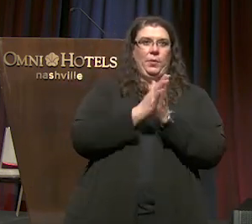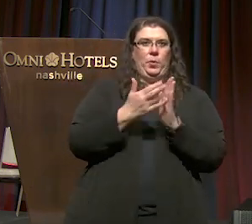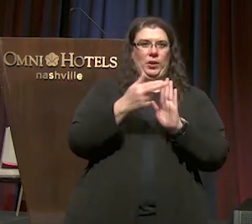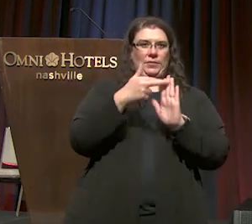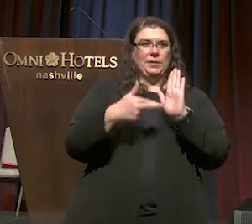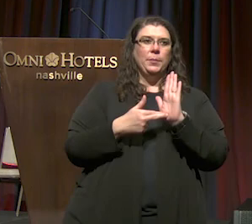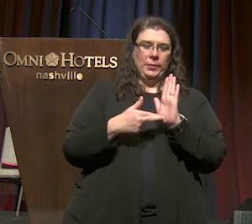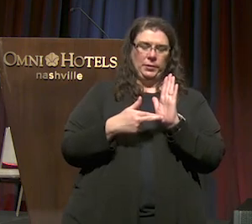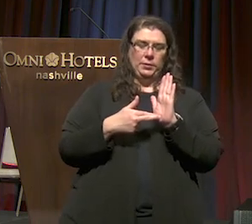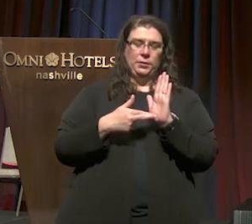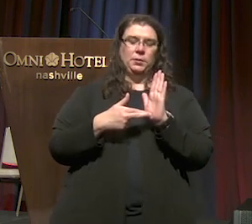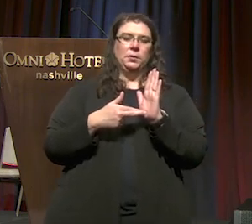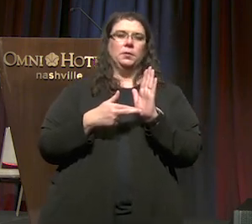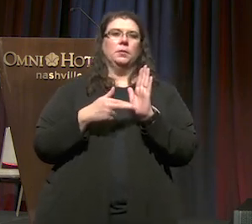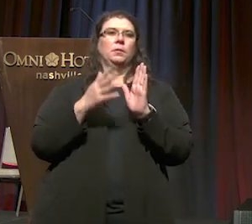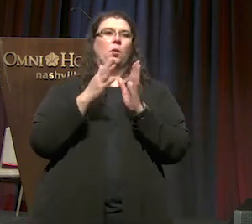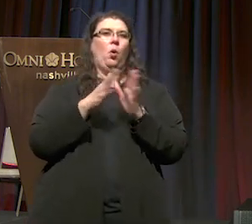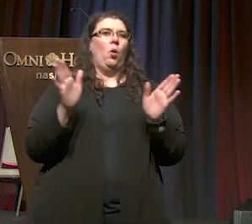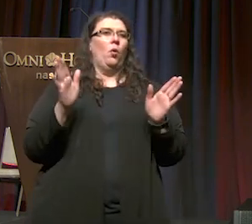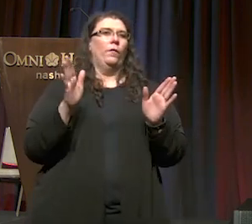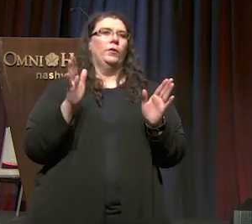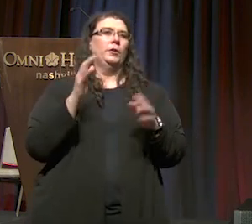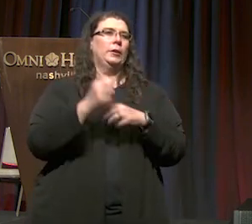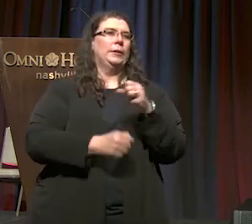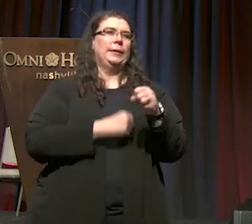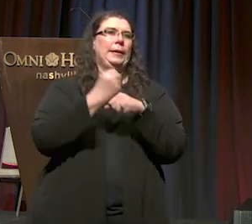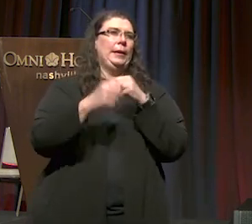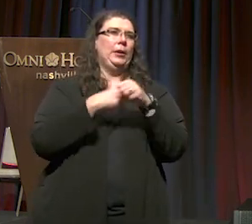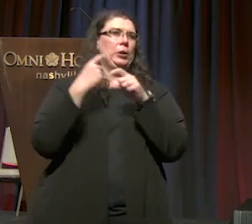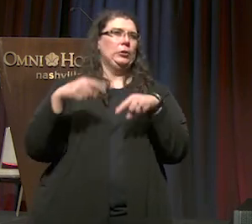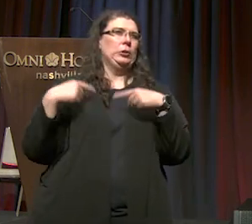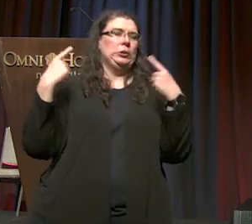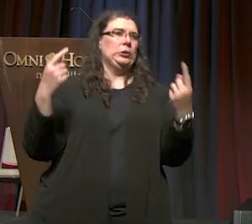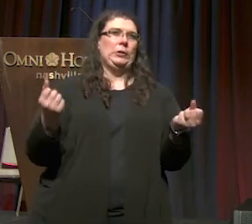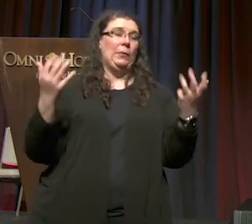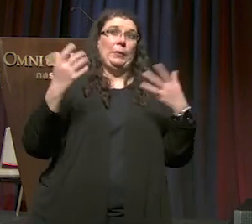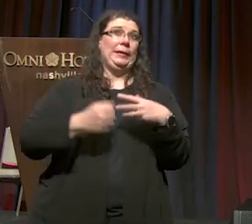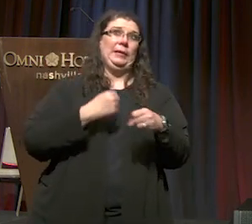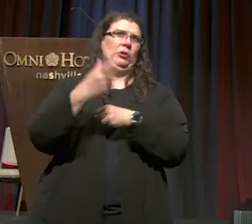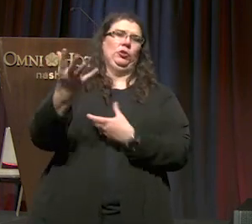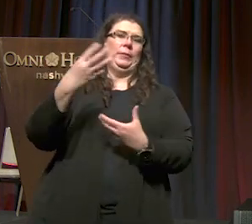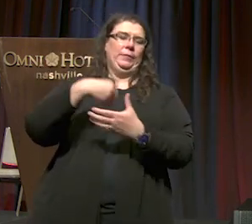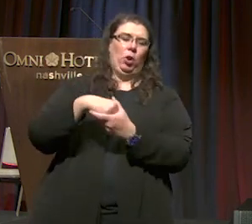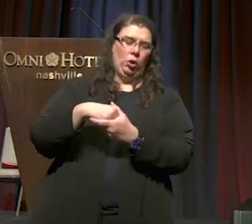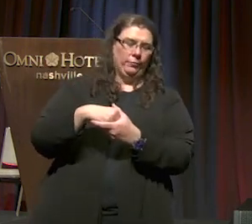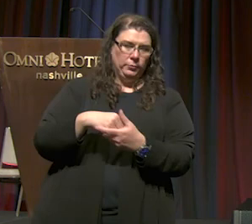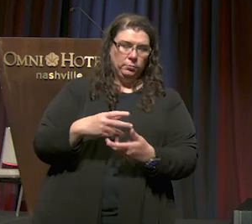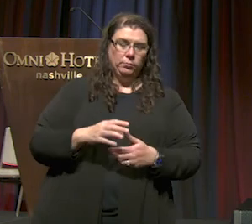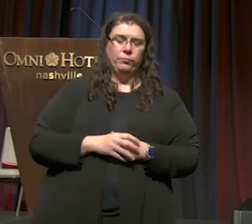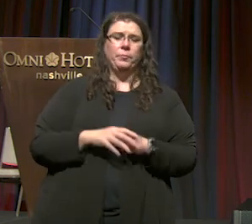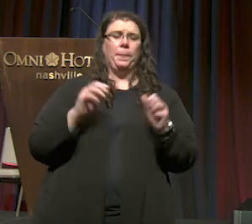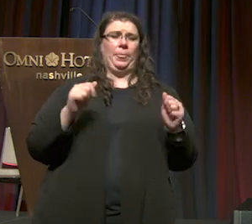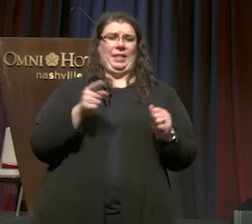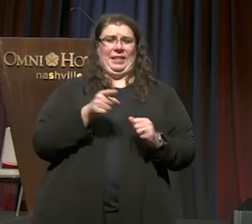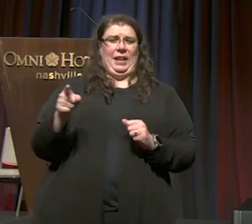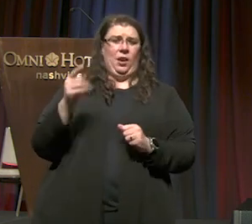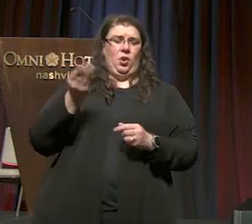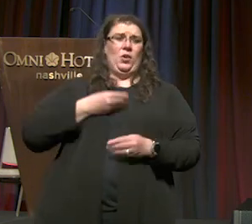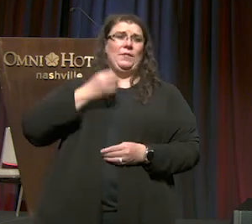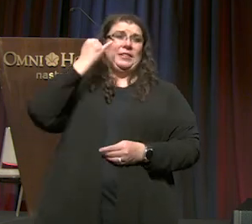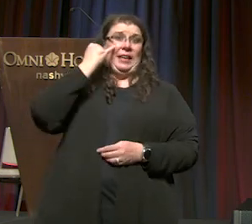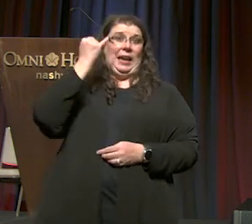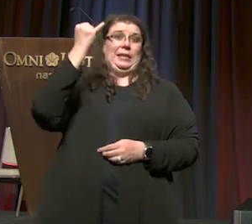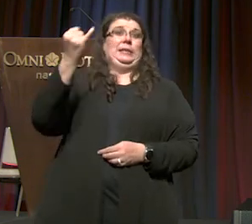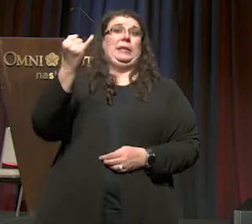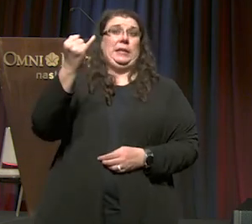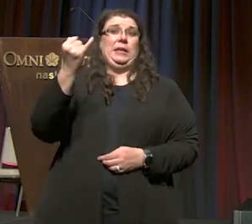Discipline over the past number of years, however many years you've been involved, can you give us an idea